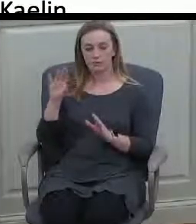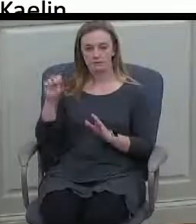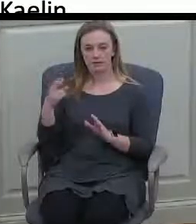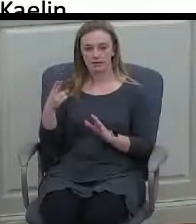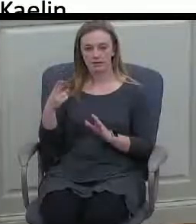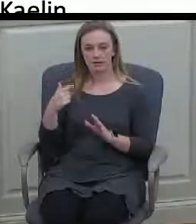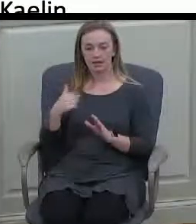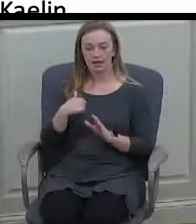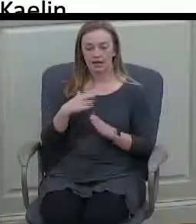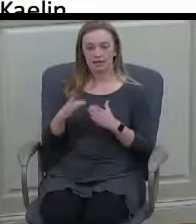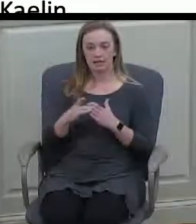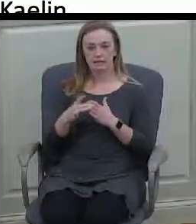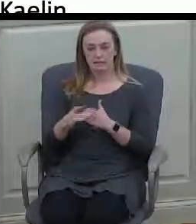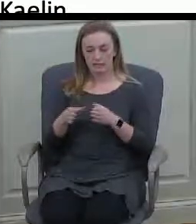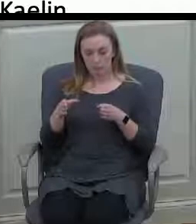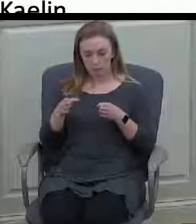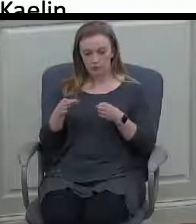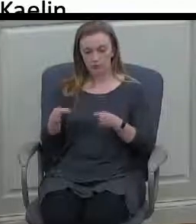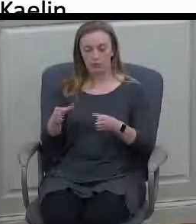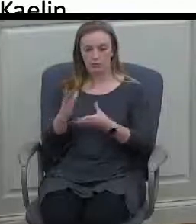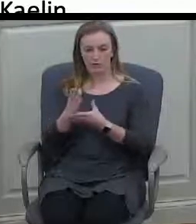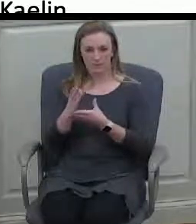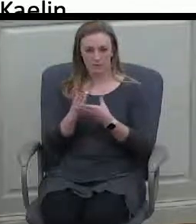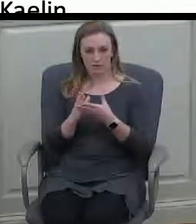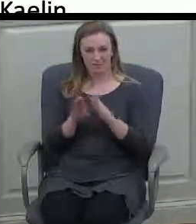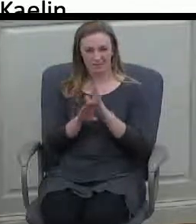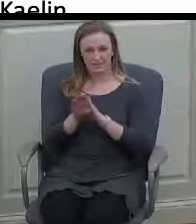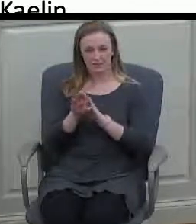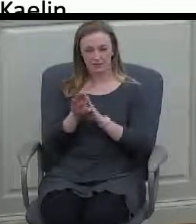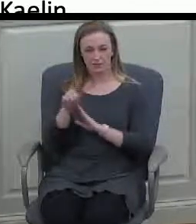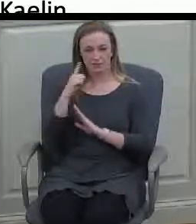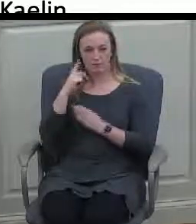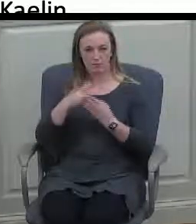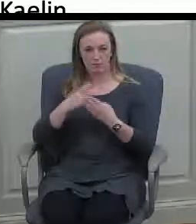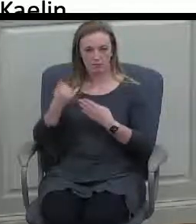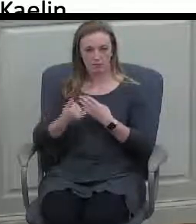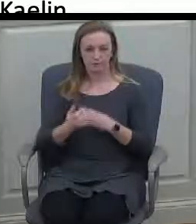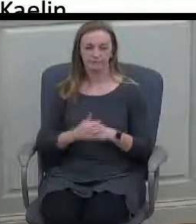lead the roadway section and the development for the project.